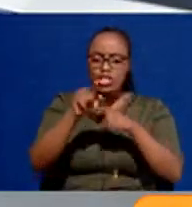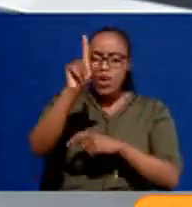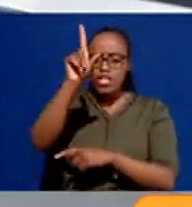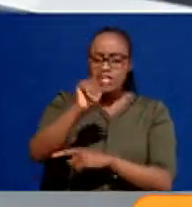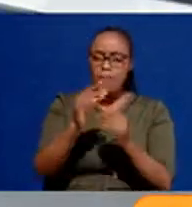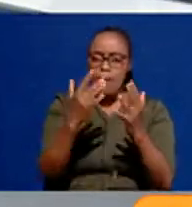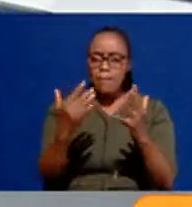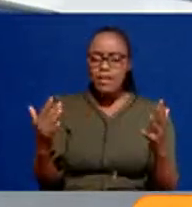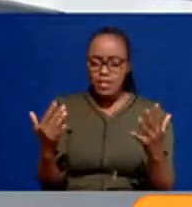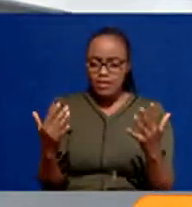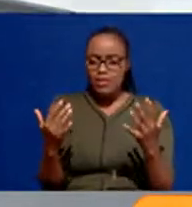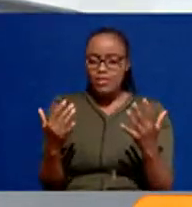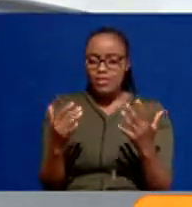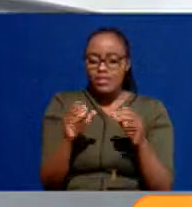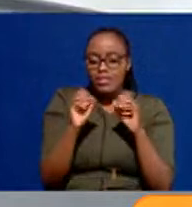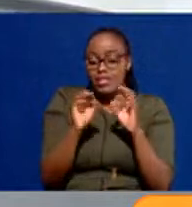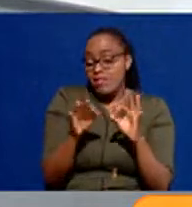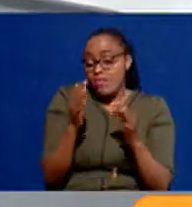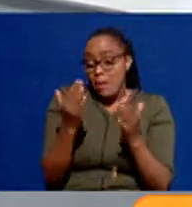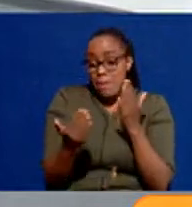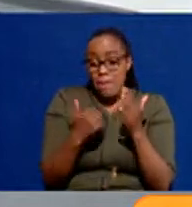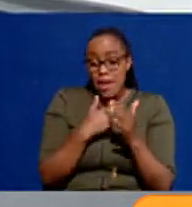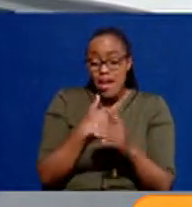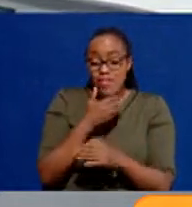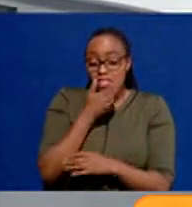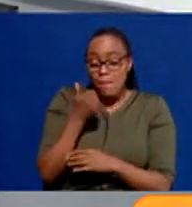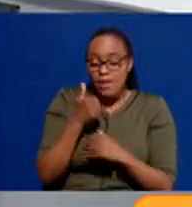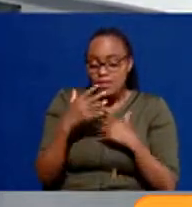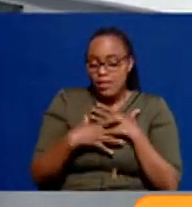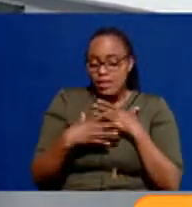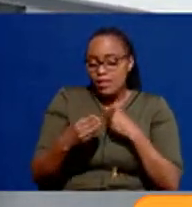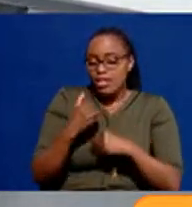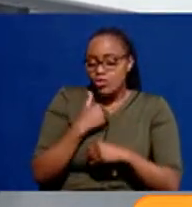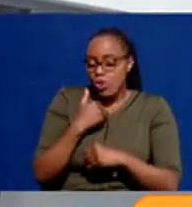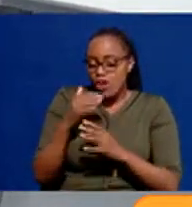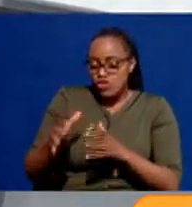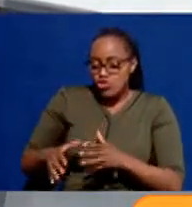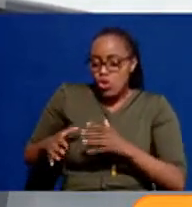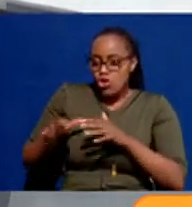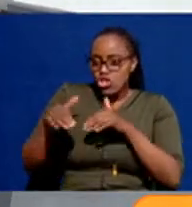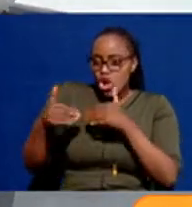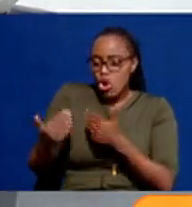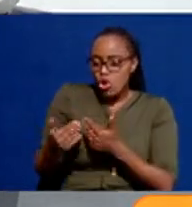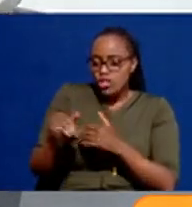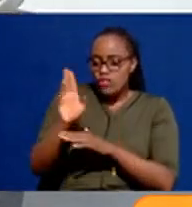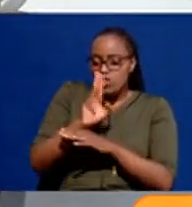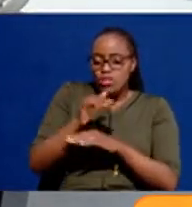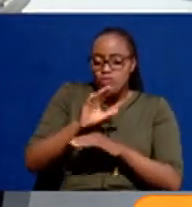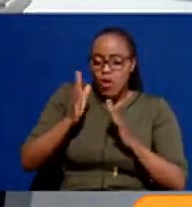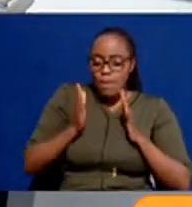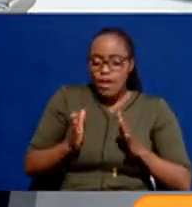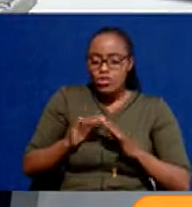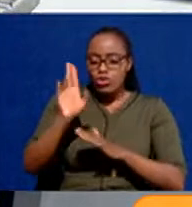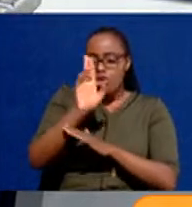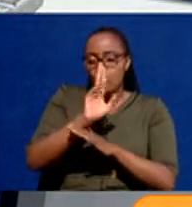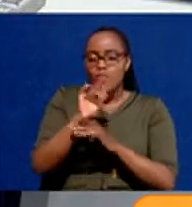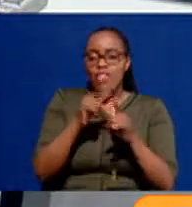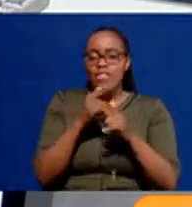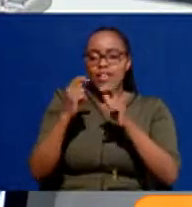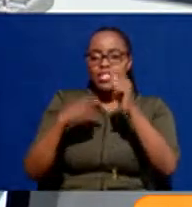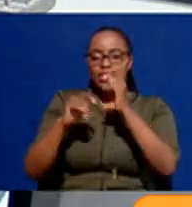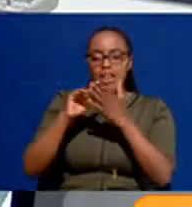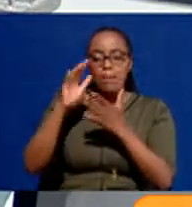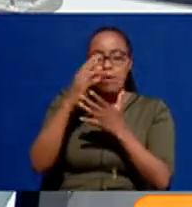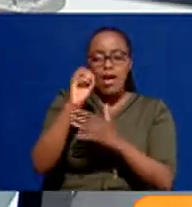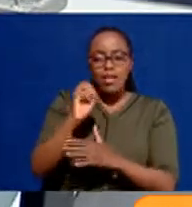cheaper product first? Wouldn't it be in their best interest for them to hoard what is cheaper, or maybe use it for personal use and then sell off more expensive